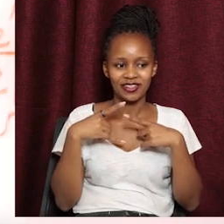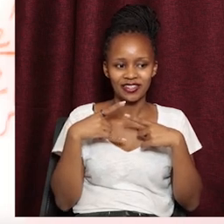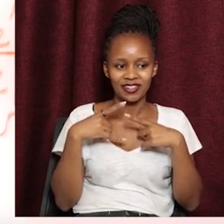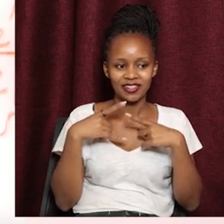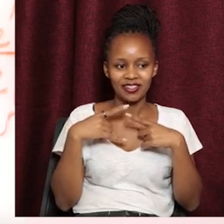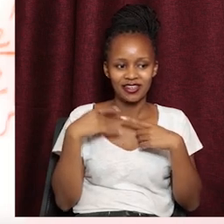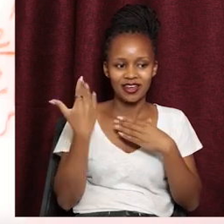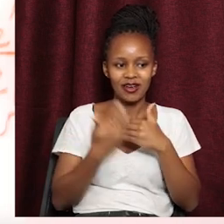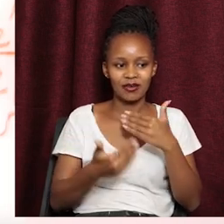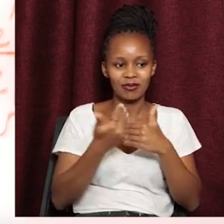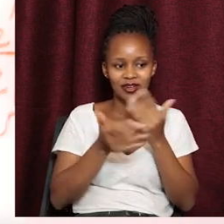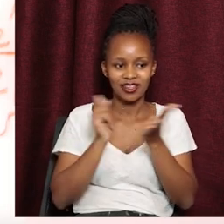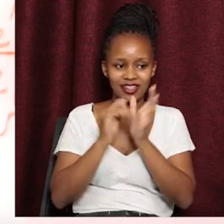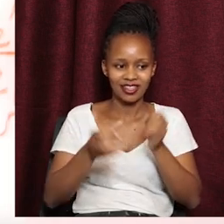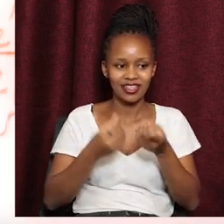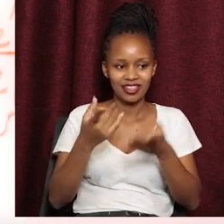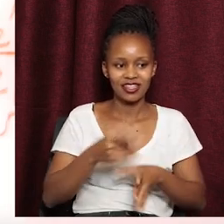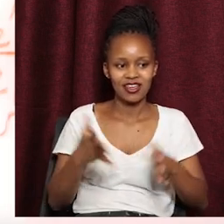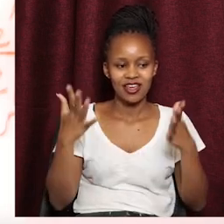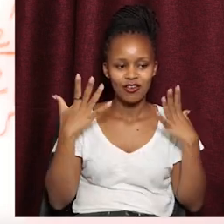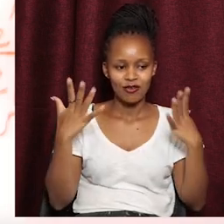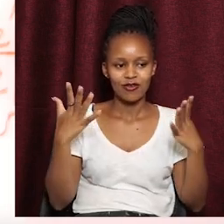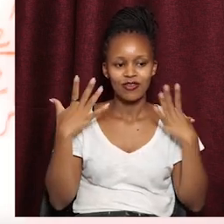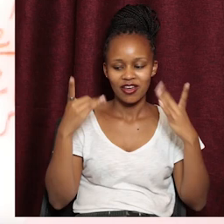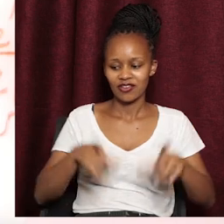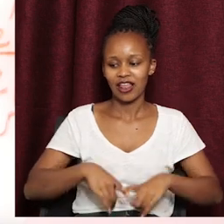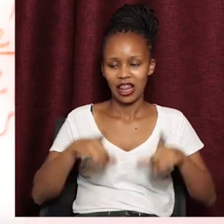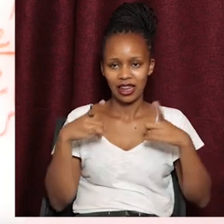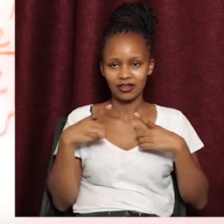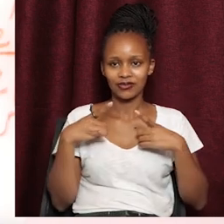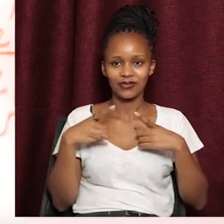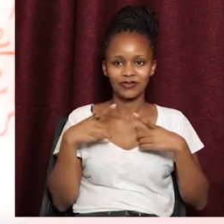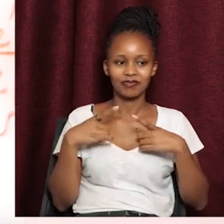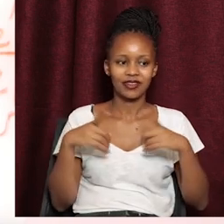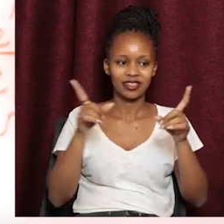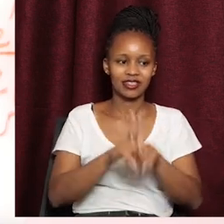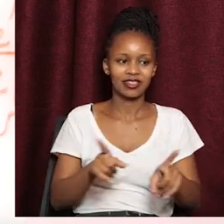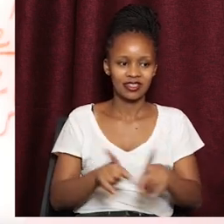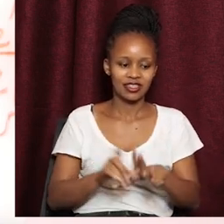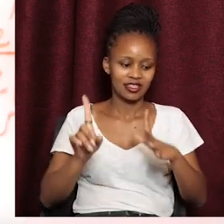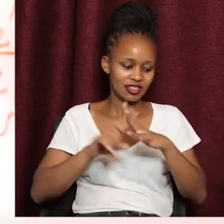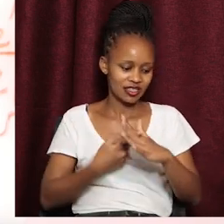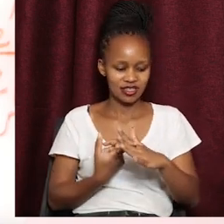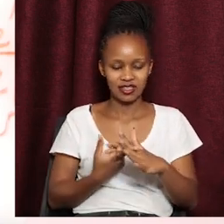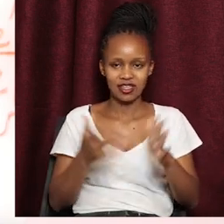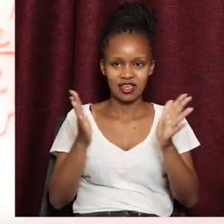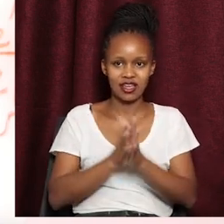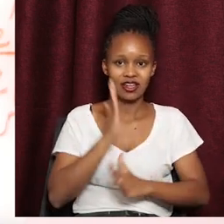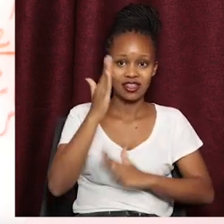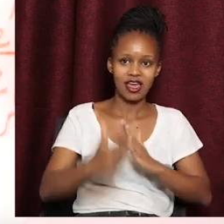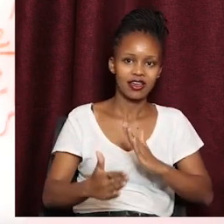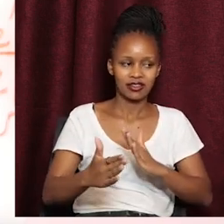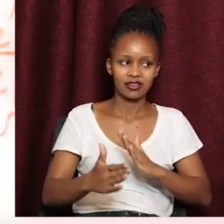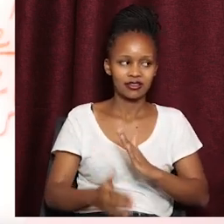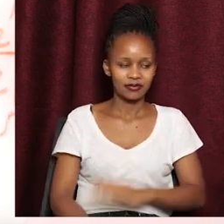the bread that gives us everlasting life. He is the beginning and the